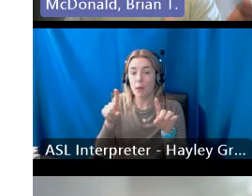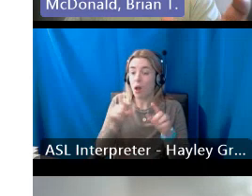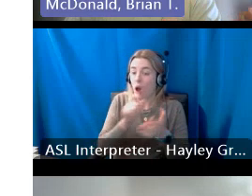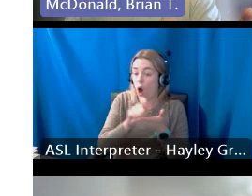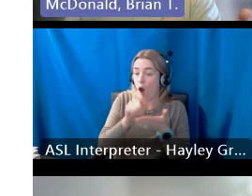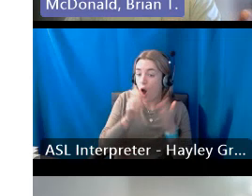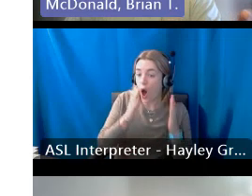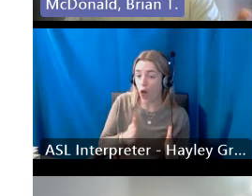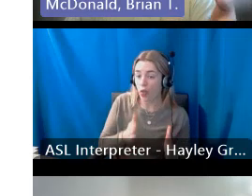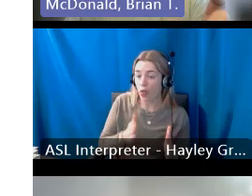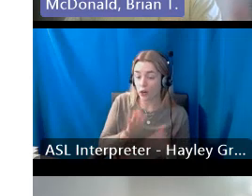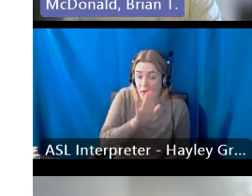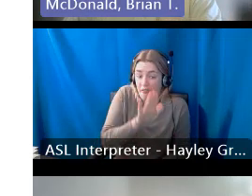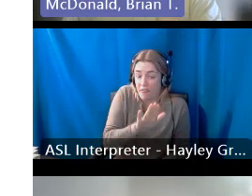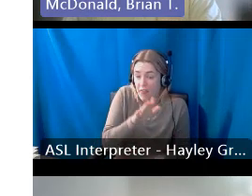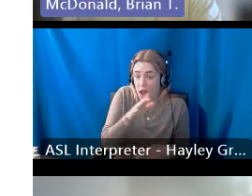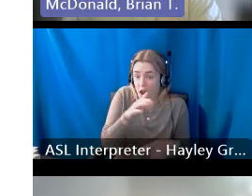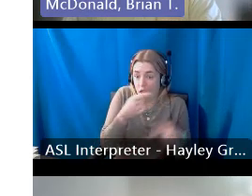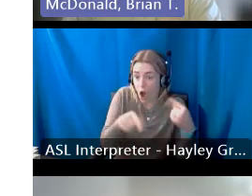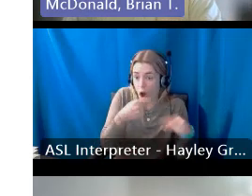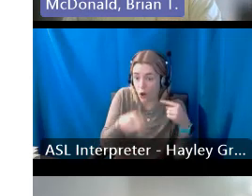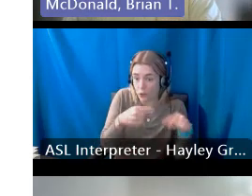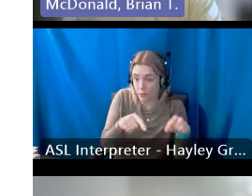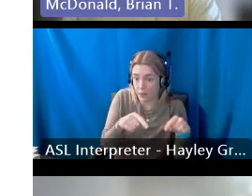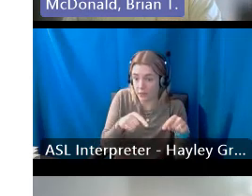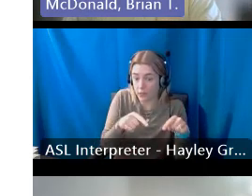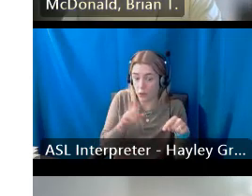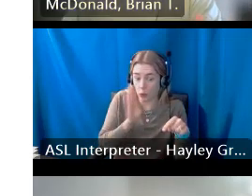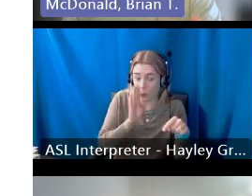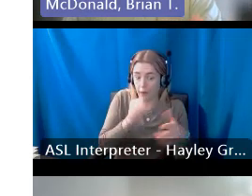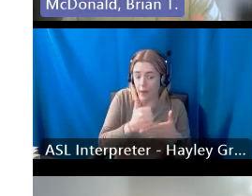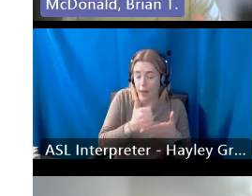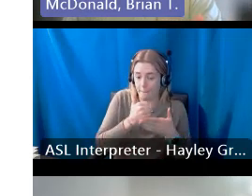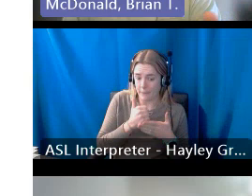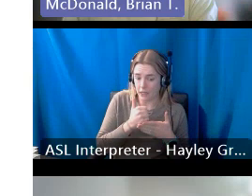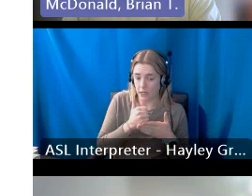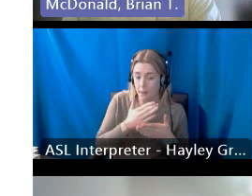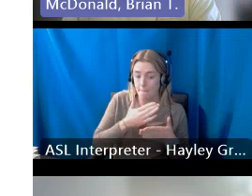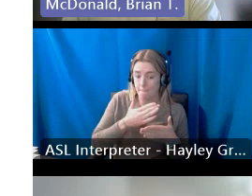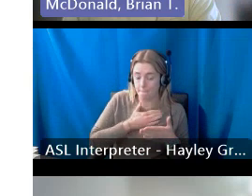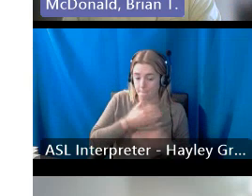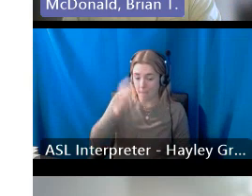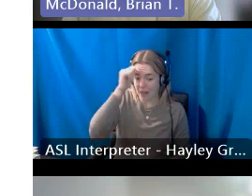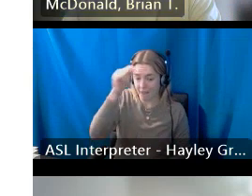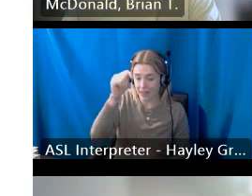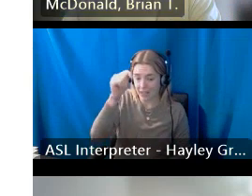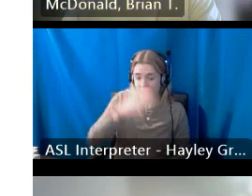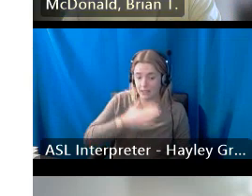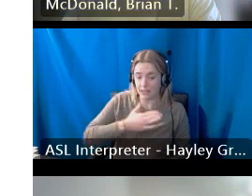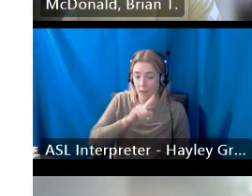the author is saying, and is that going to be supportive of your question or your thesis?